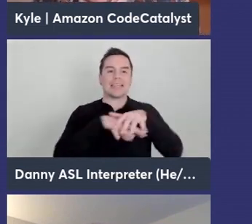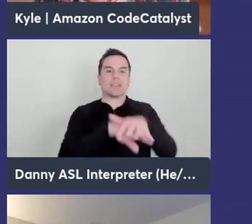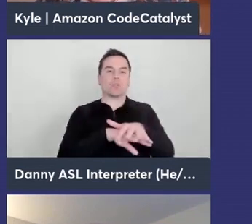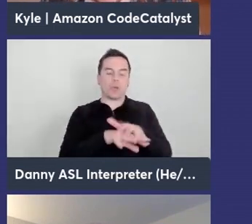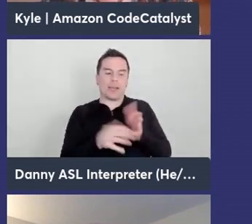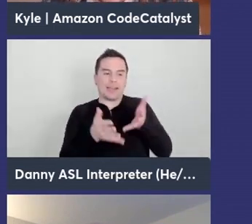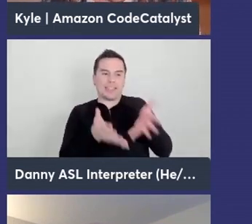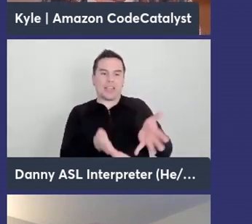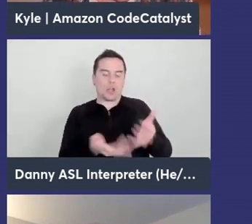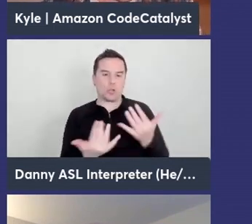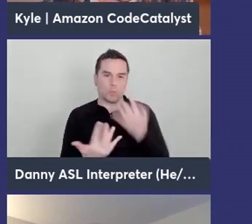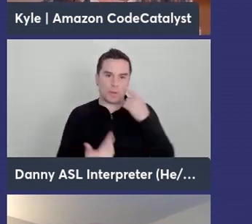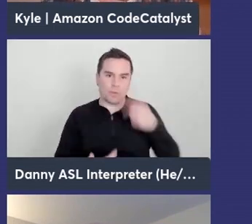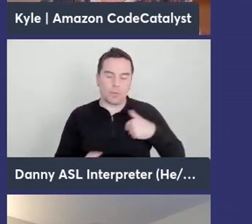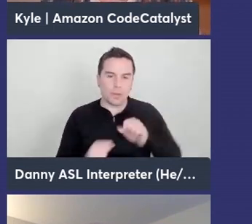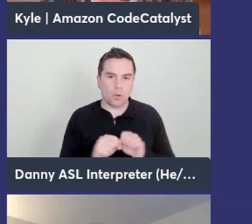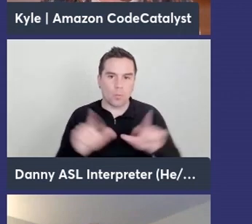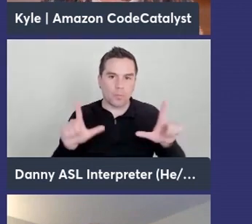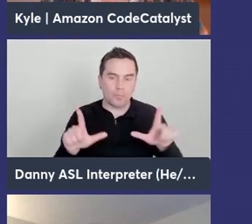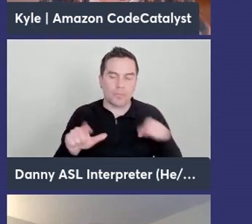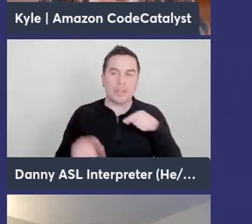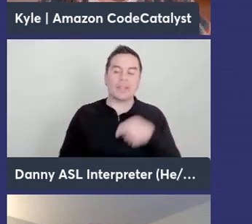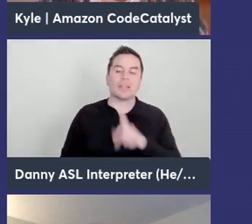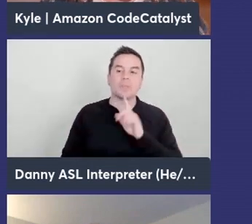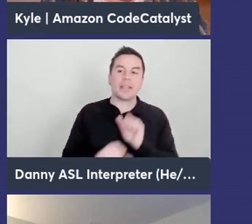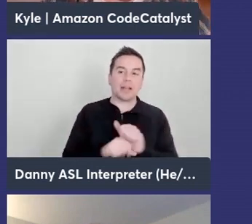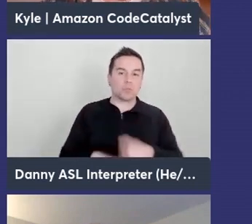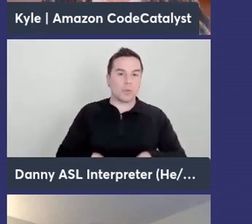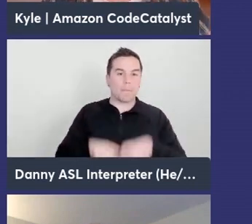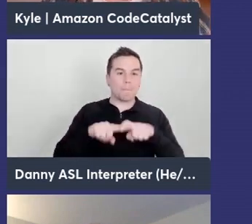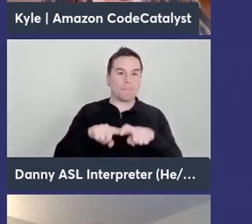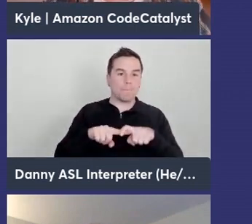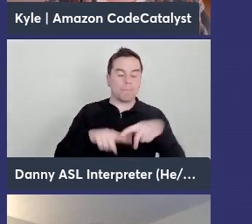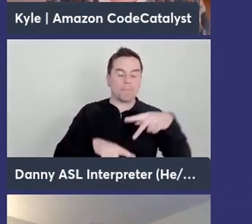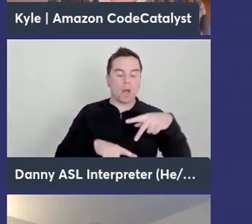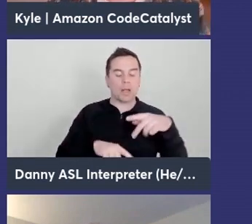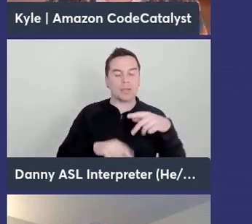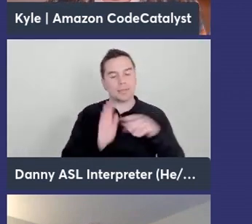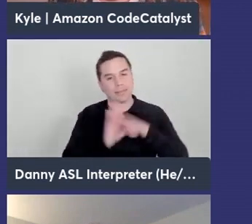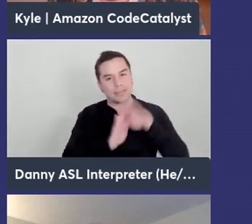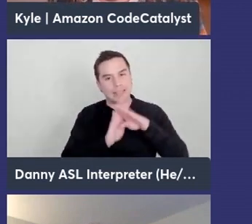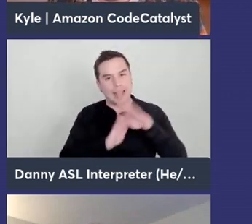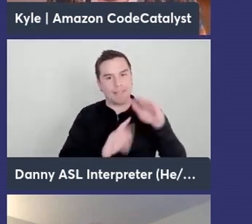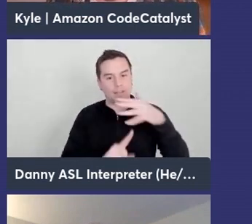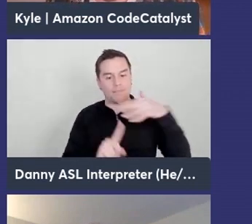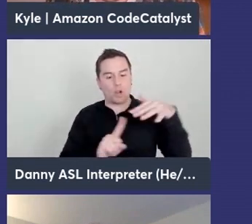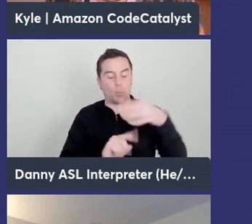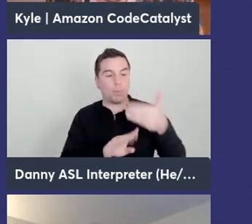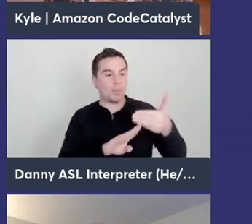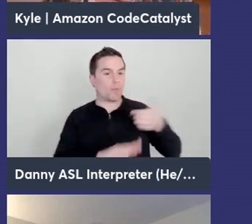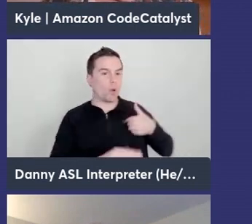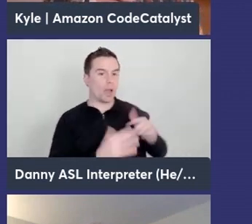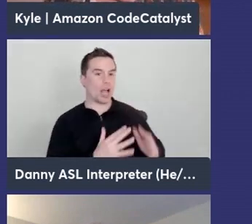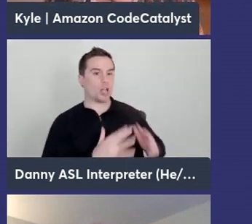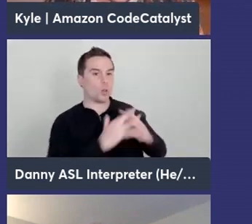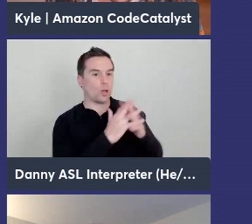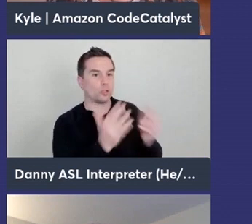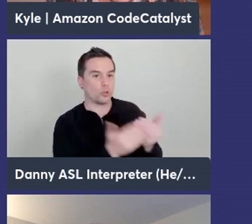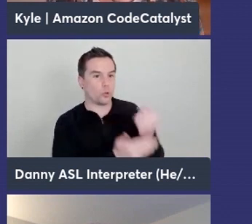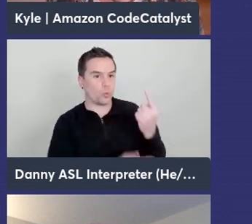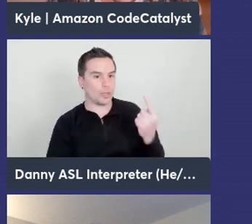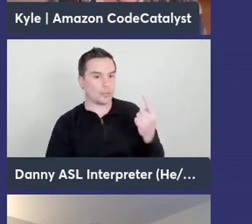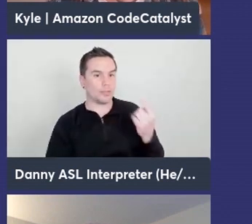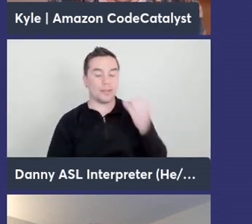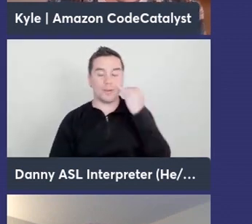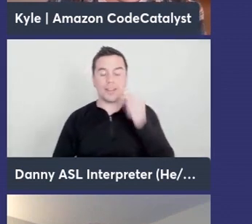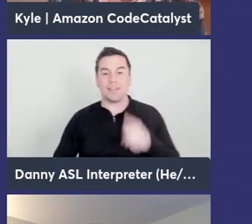into it. This was actually a paused dev environment, whereas earlier I launched a brand new one. Mhm. So this is also really helpful if like you pause, you walk away, you